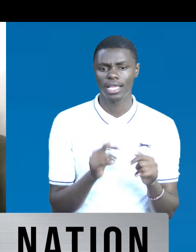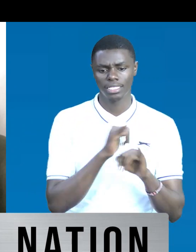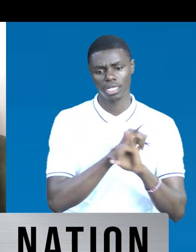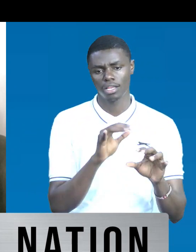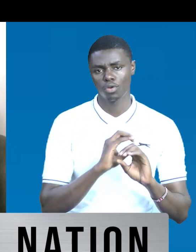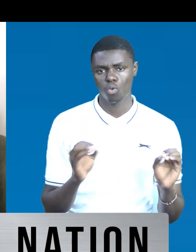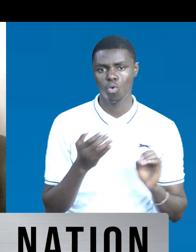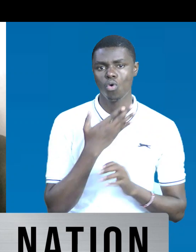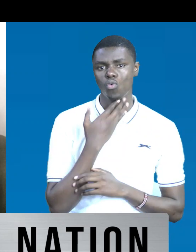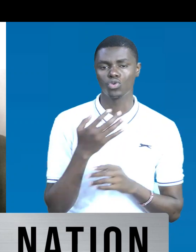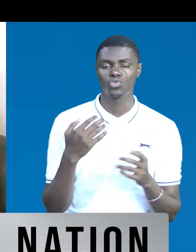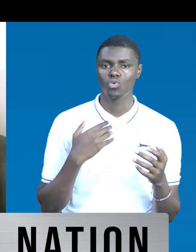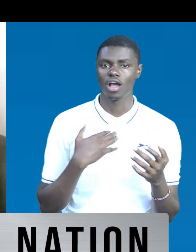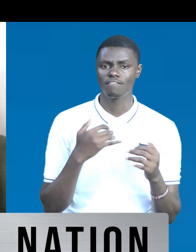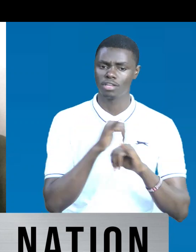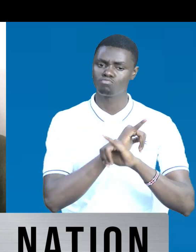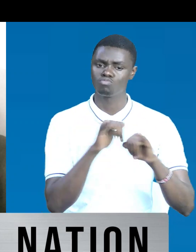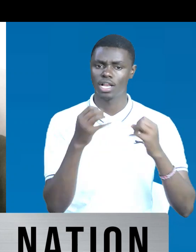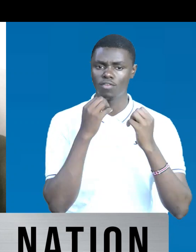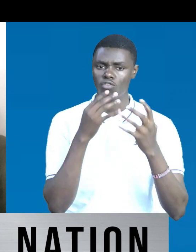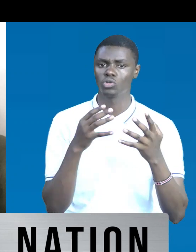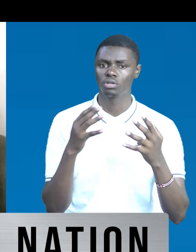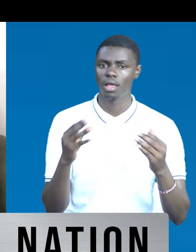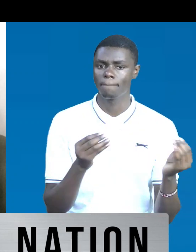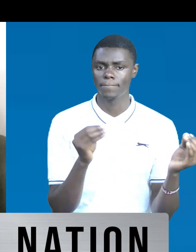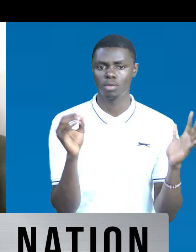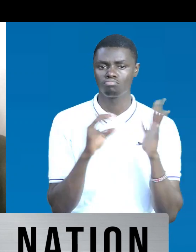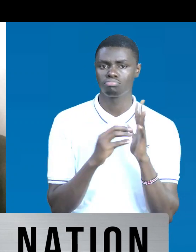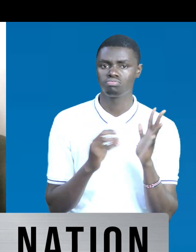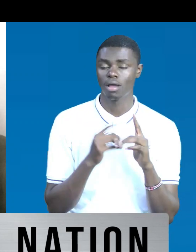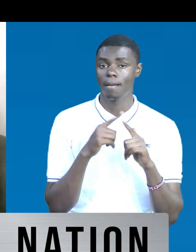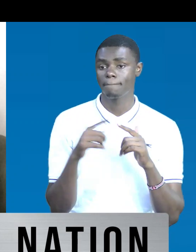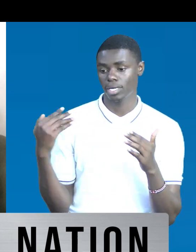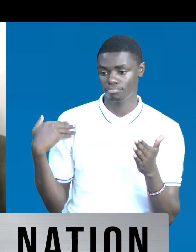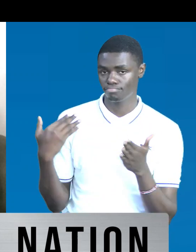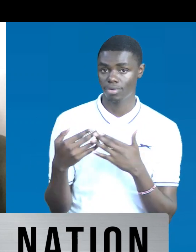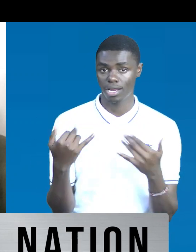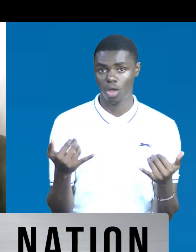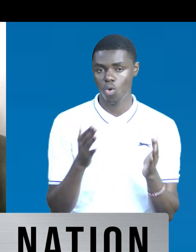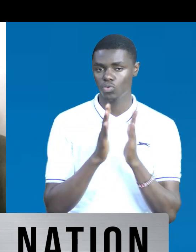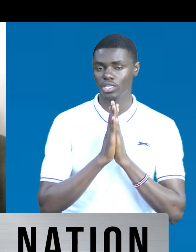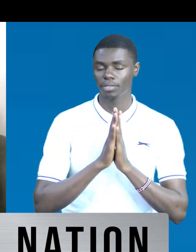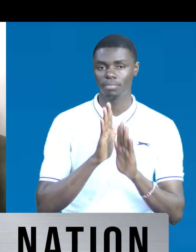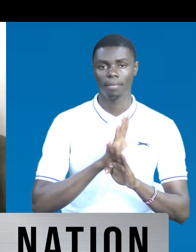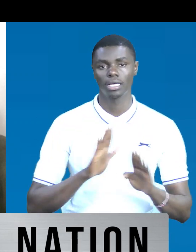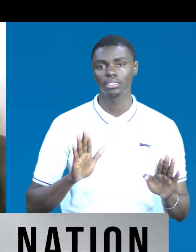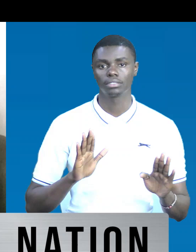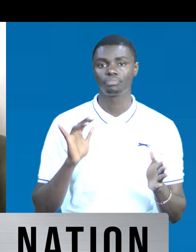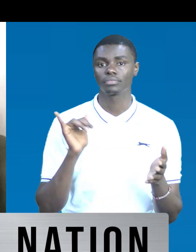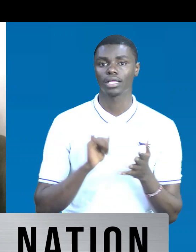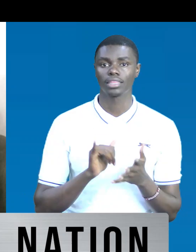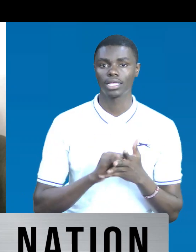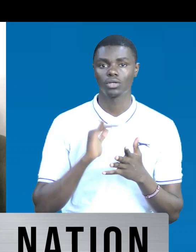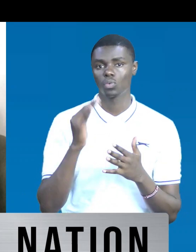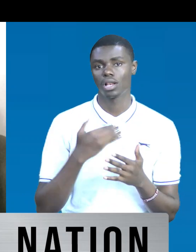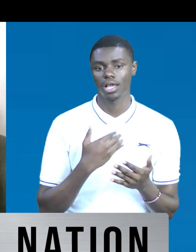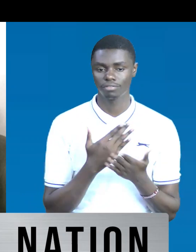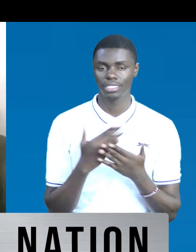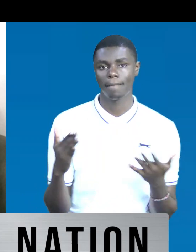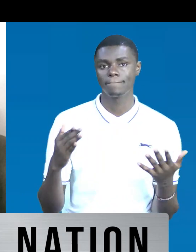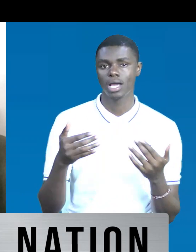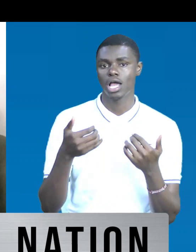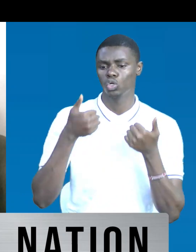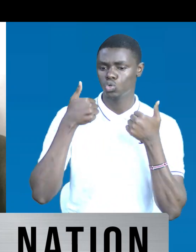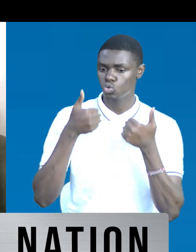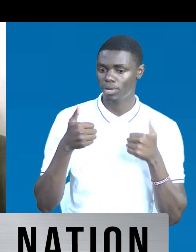very verified information being passed across. But so far, we really just pray that there's going to be some sobriety